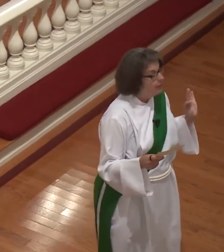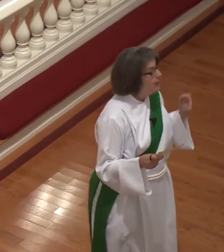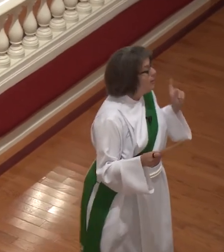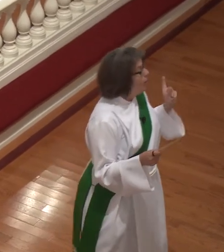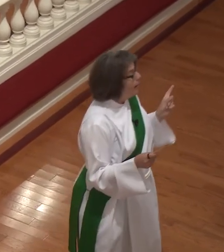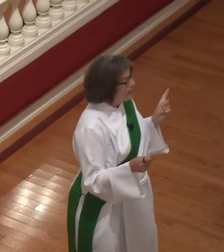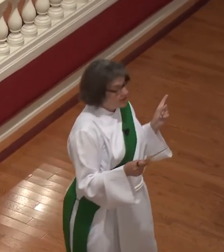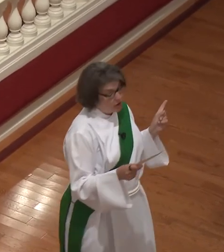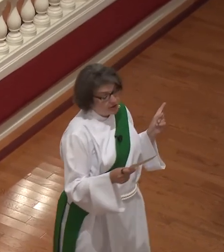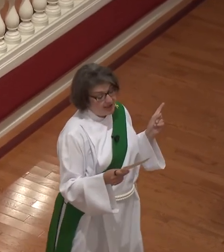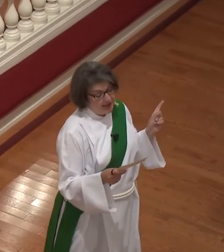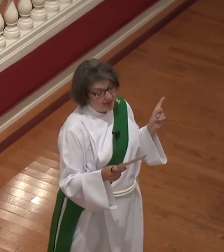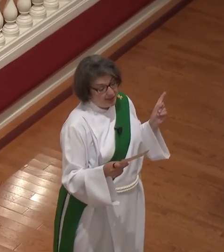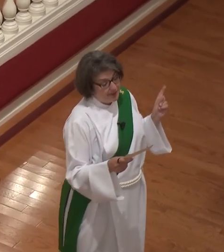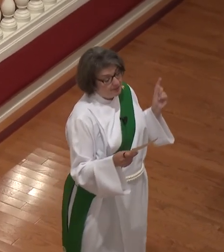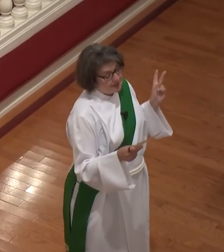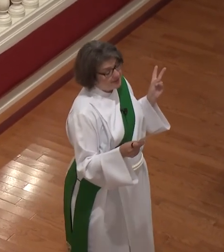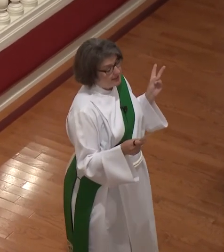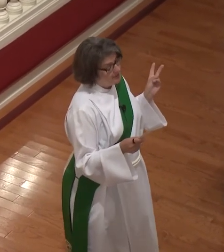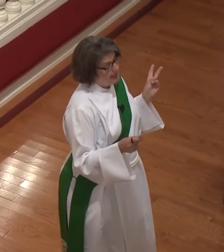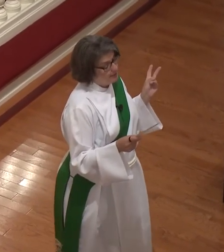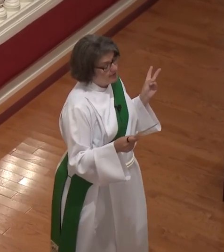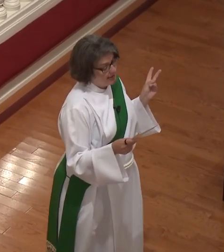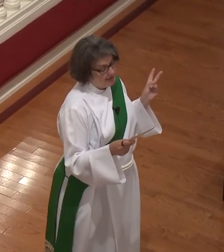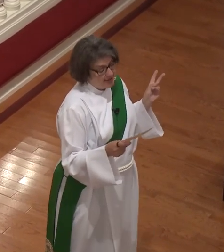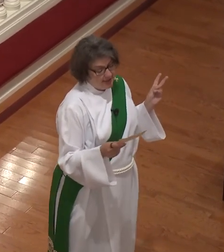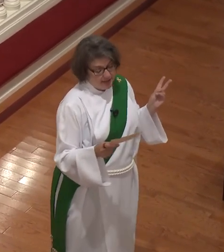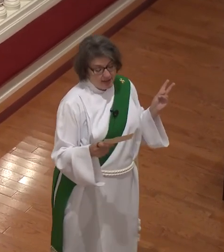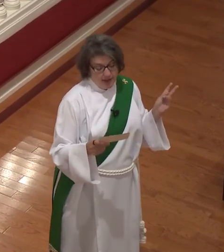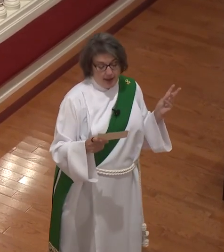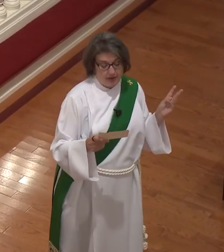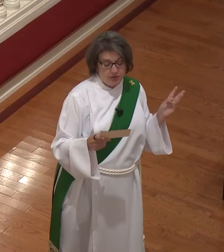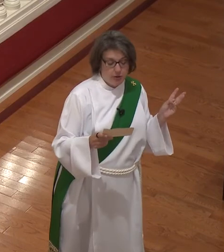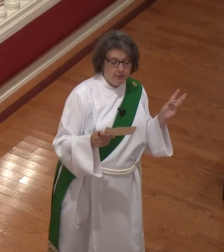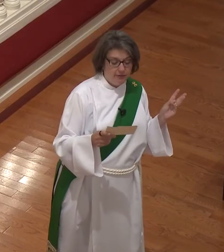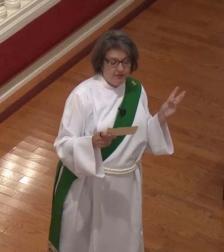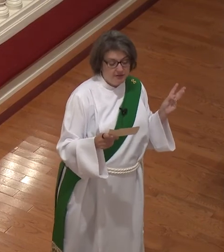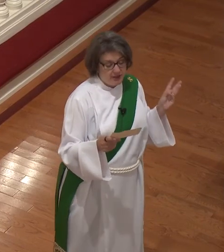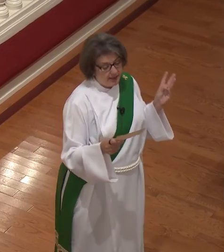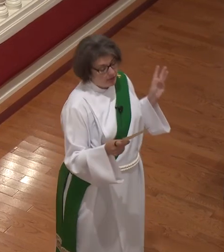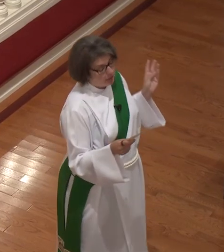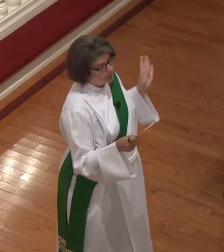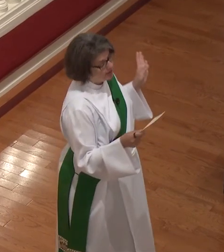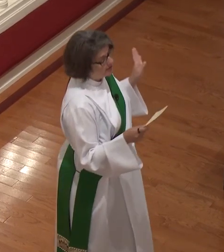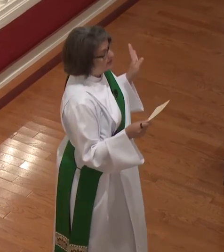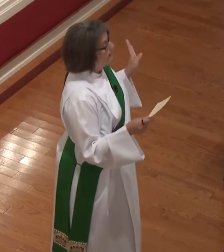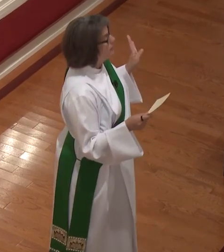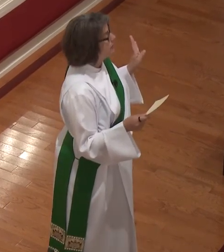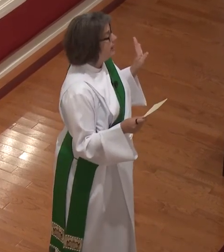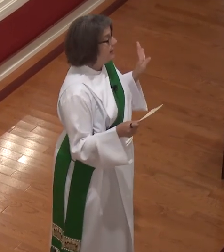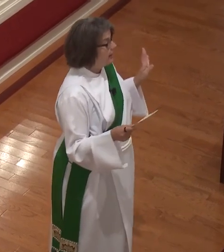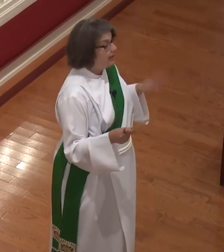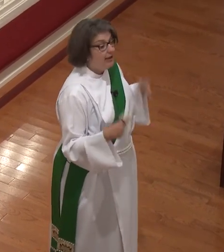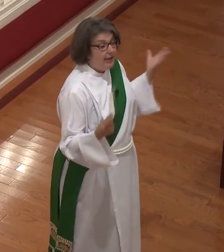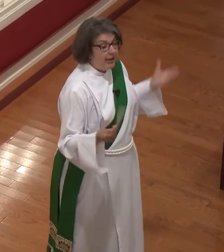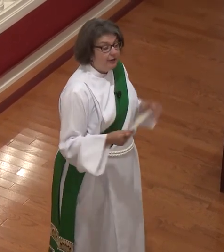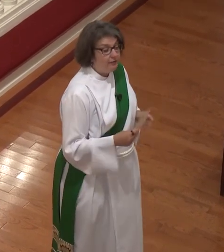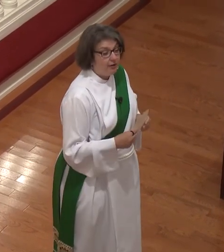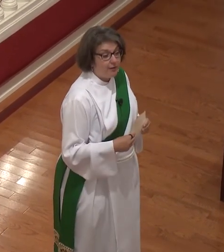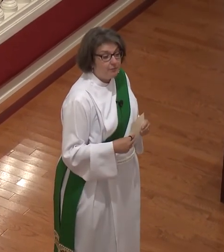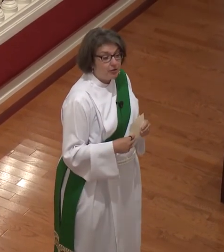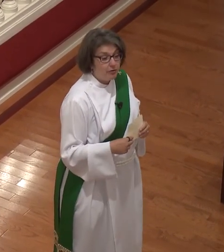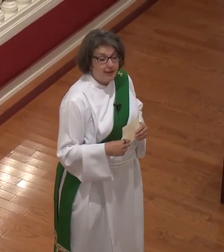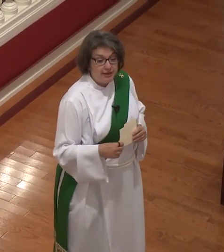you. August 13th, September 17th, October 15th, or December 10th.